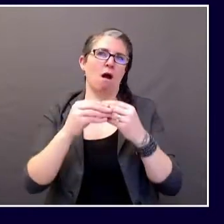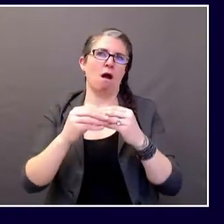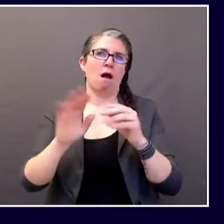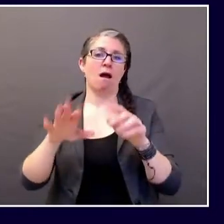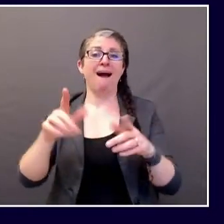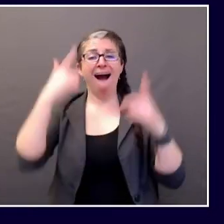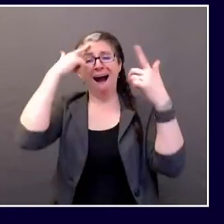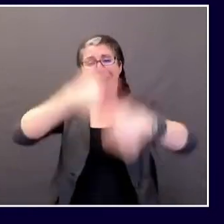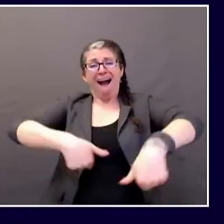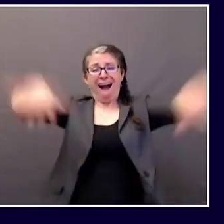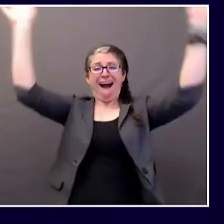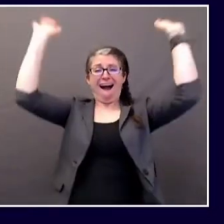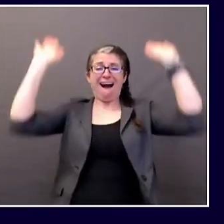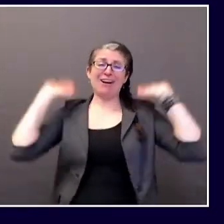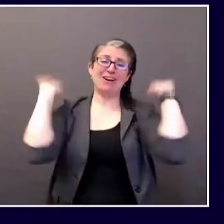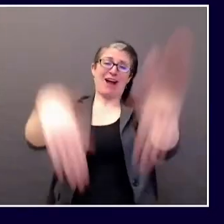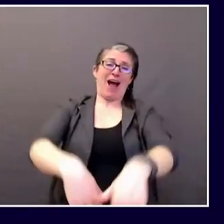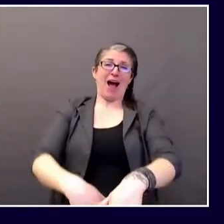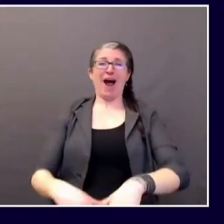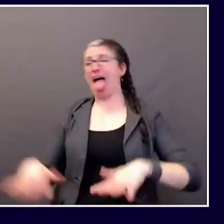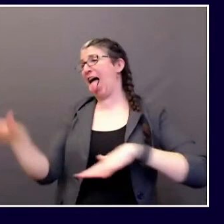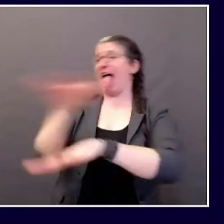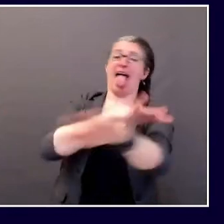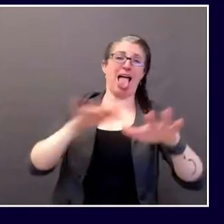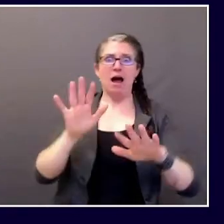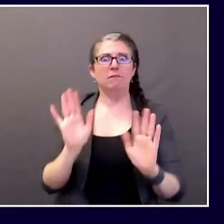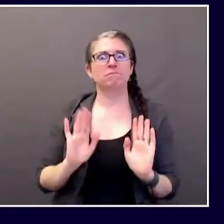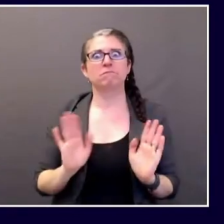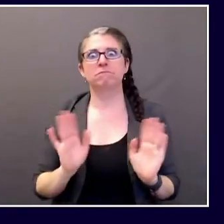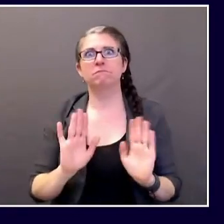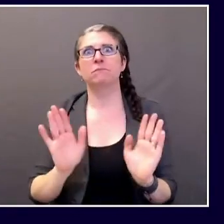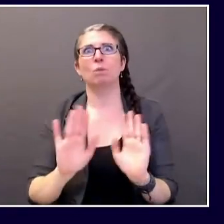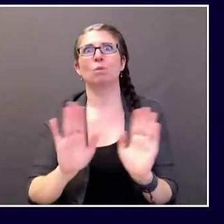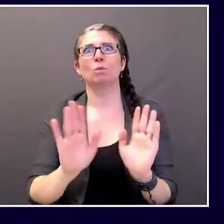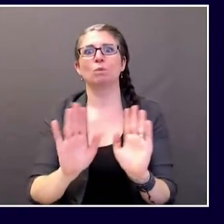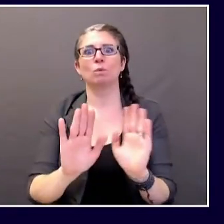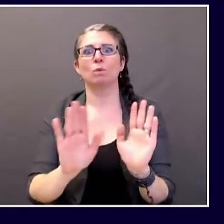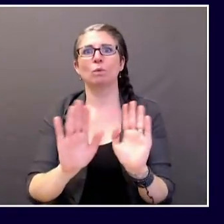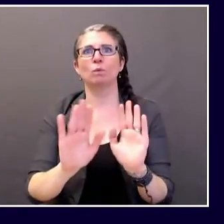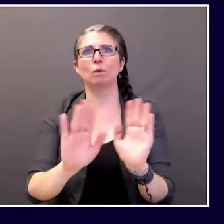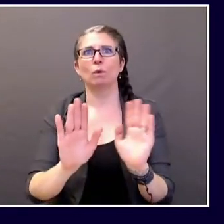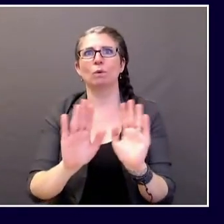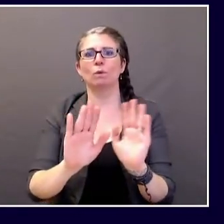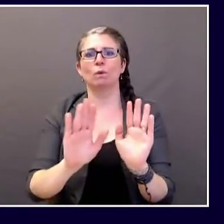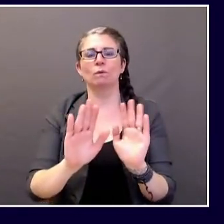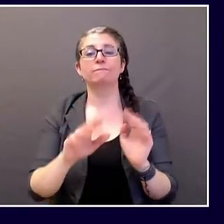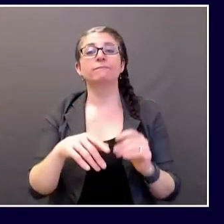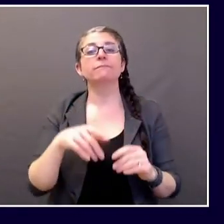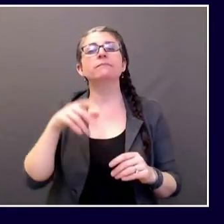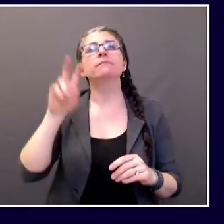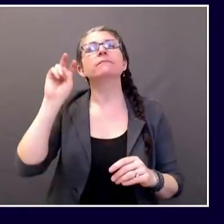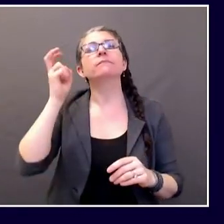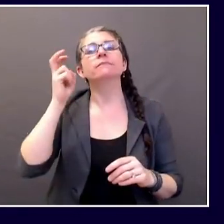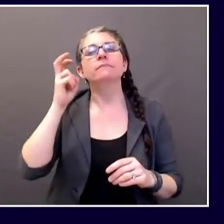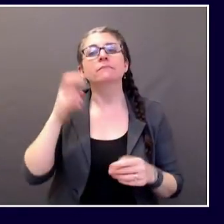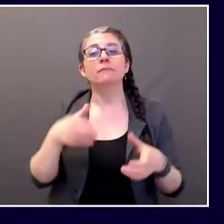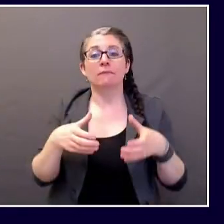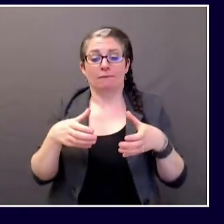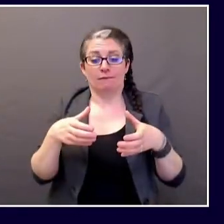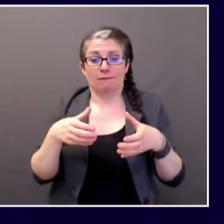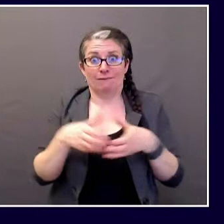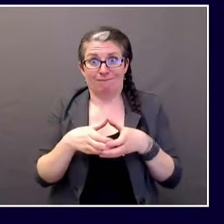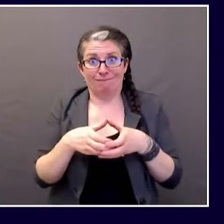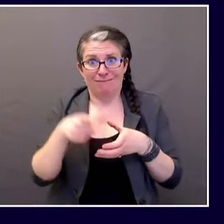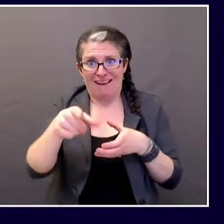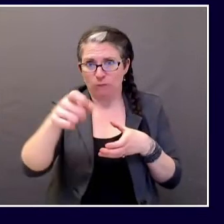group at the next table has been fully vaccinated. We're not going to be able to be in public spaces and know which person has been fully vaccinated,